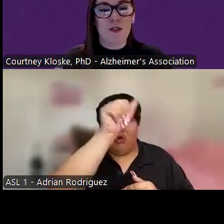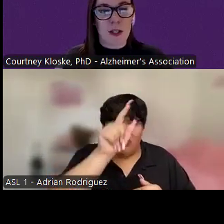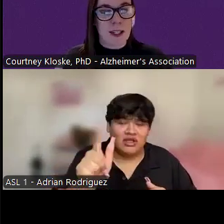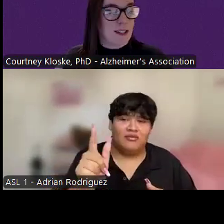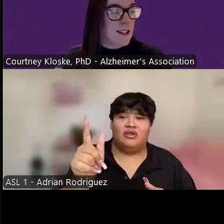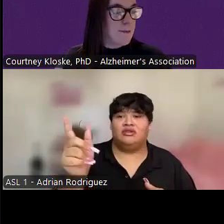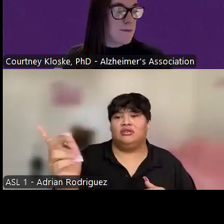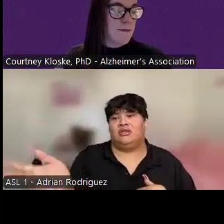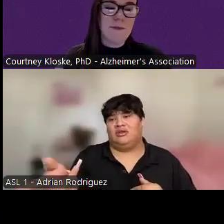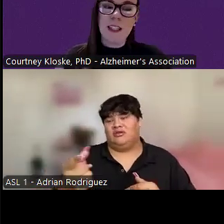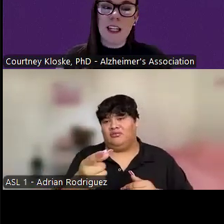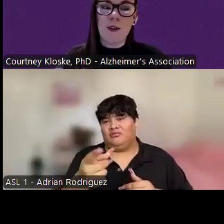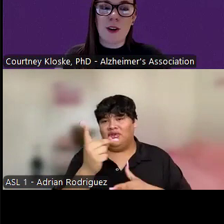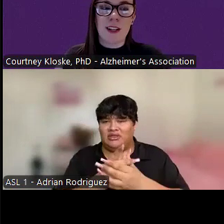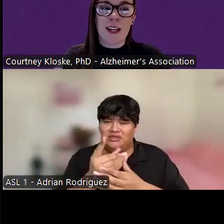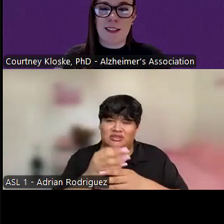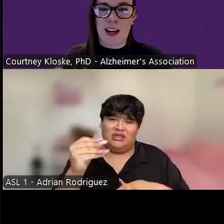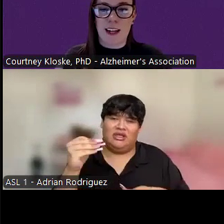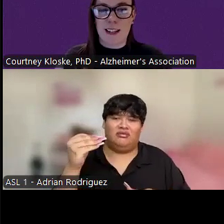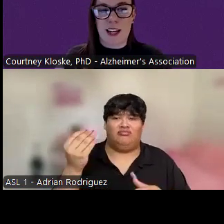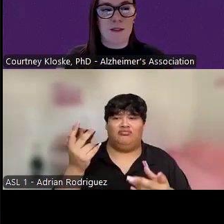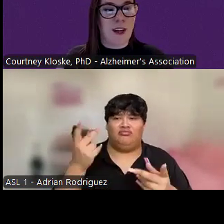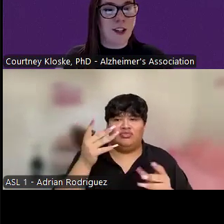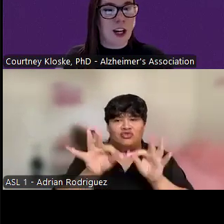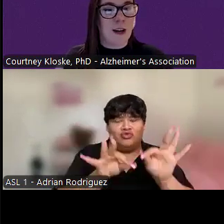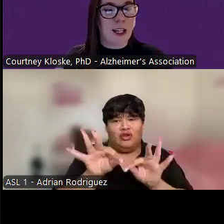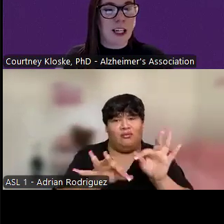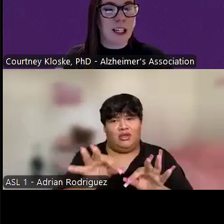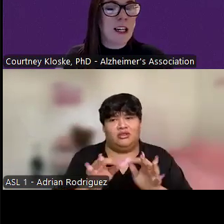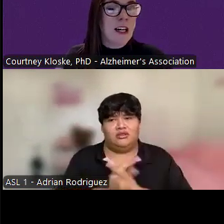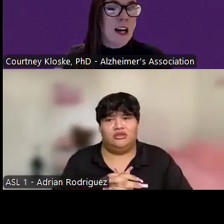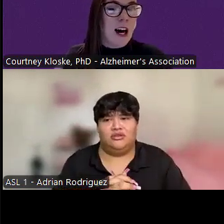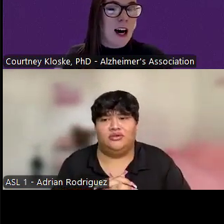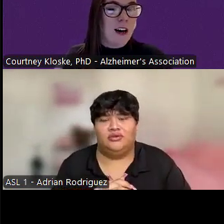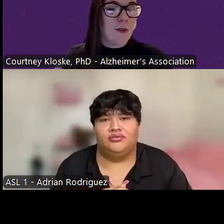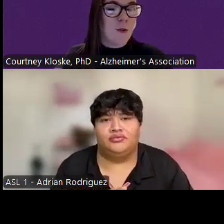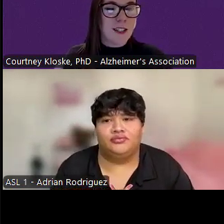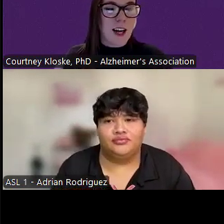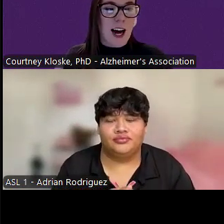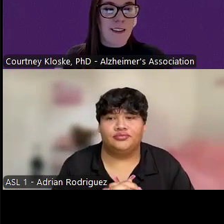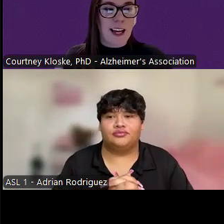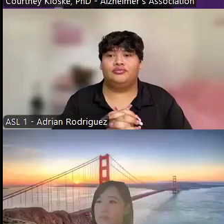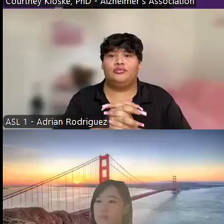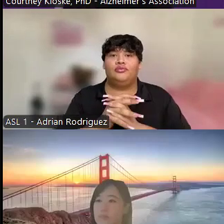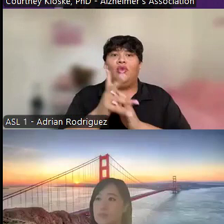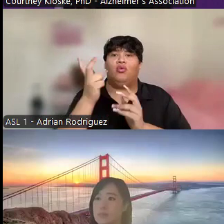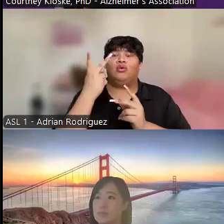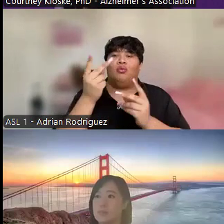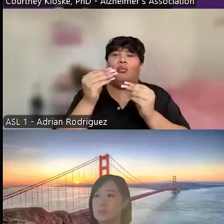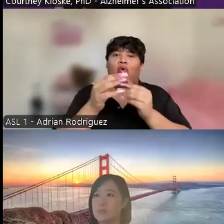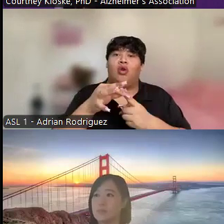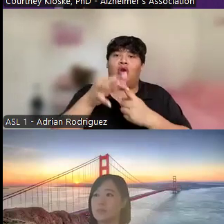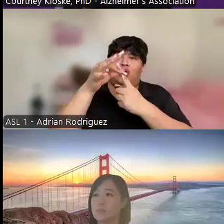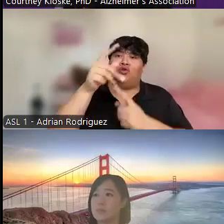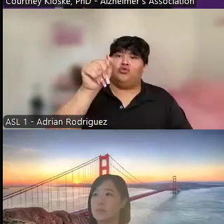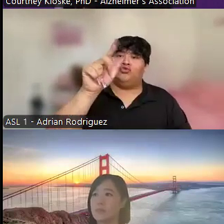disease treatments. If you go to the next slide, as I finish up here, want to highlight Trial Match,